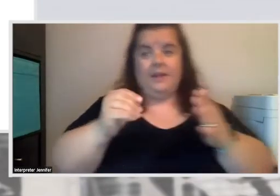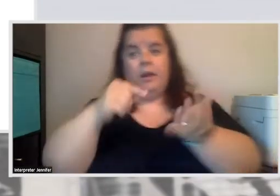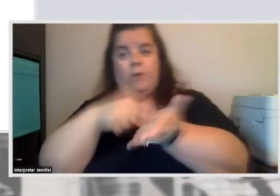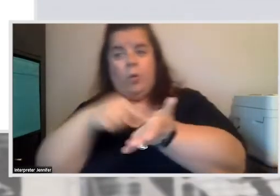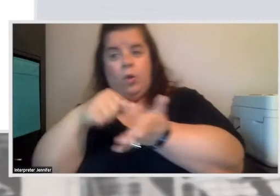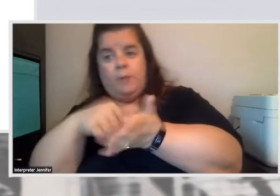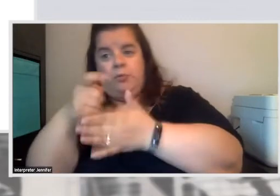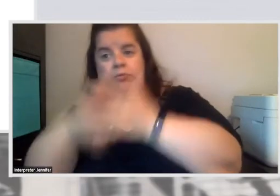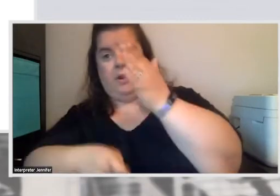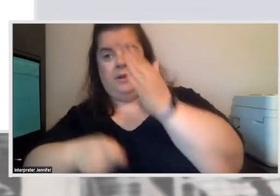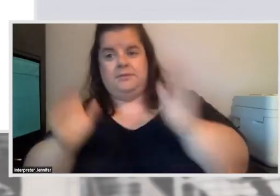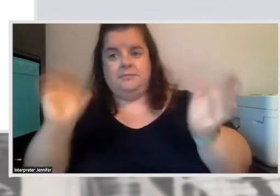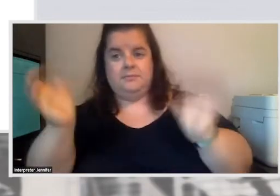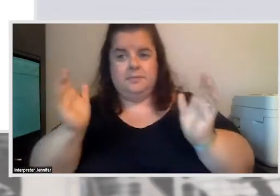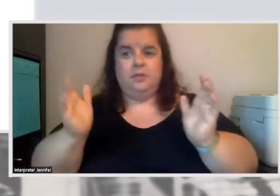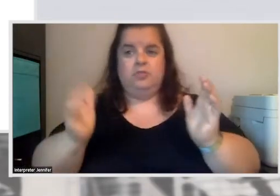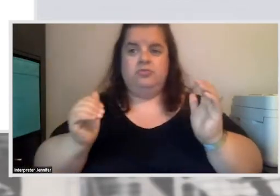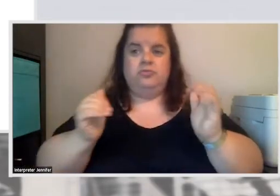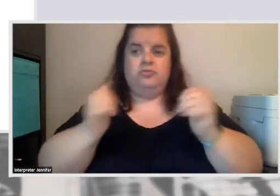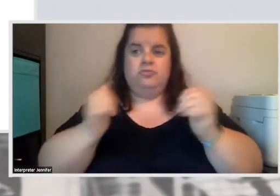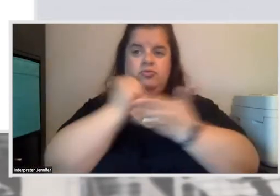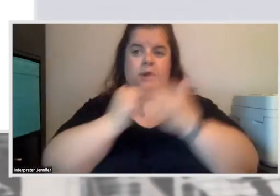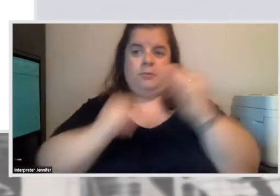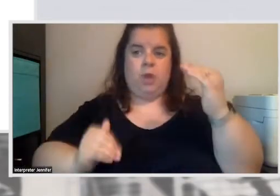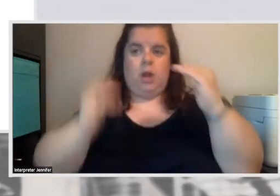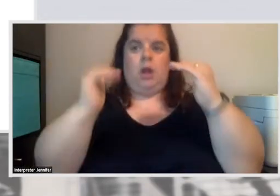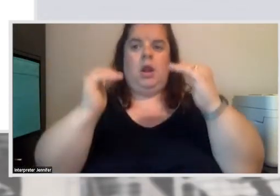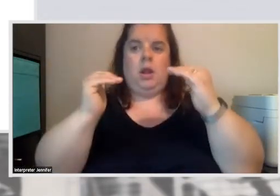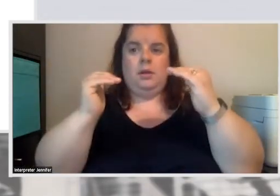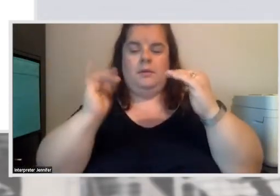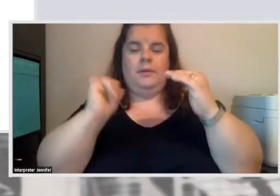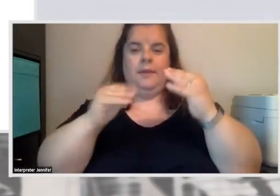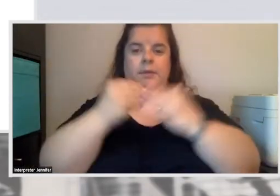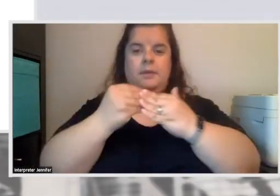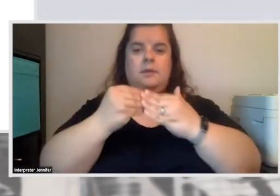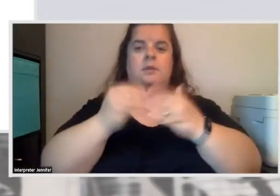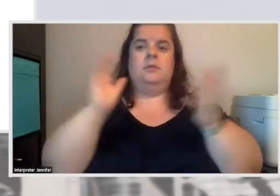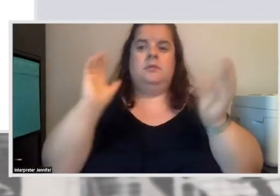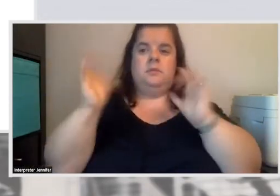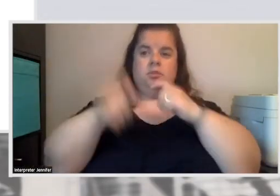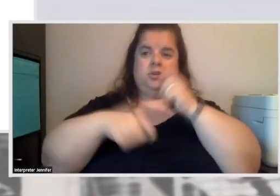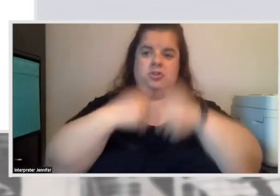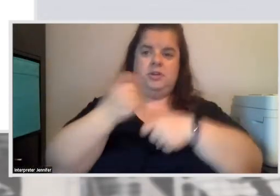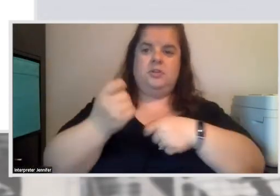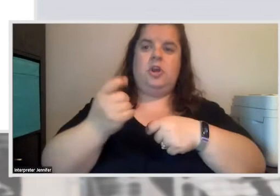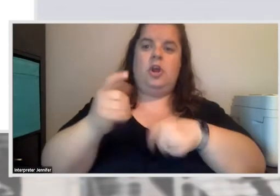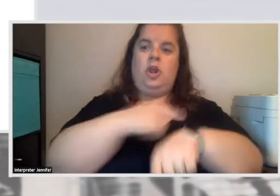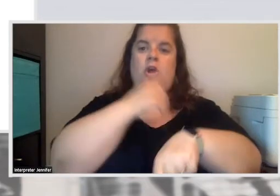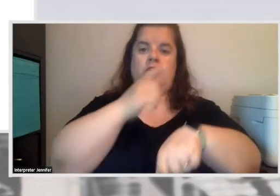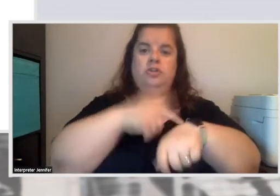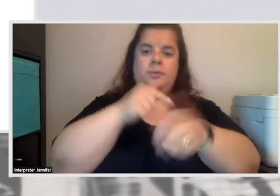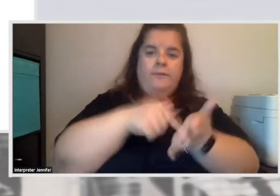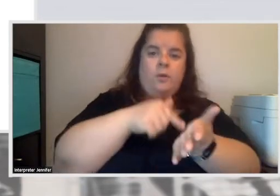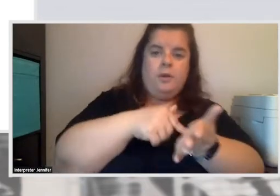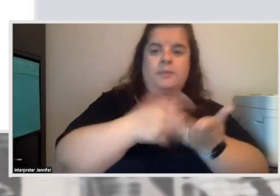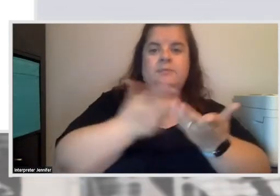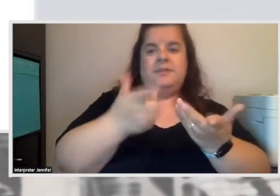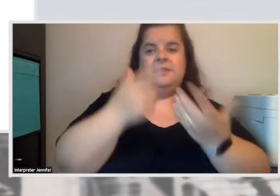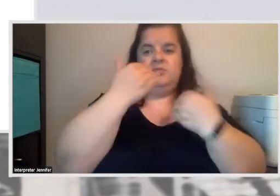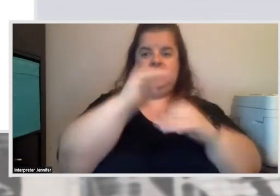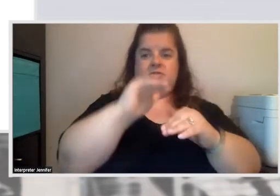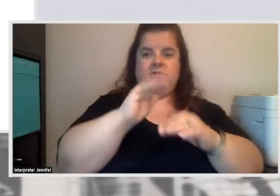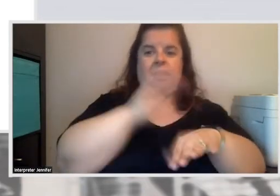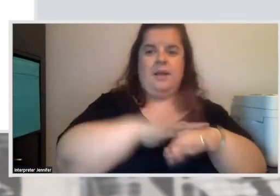the targeted income range. And then in exchange, there's long-term affordability deed restrictions that are recorded on the properties that these